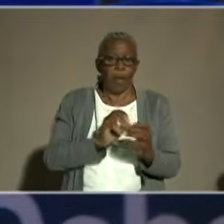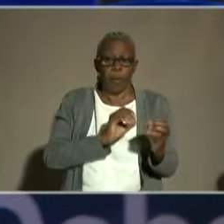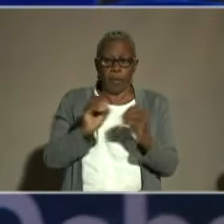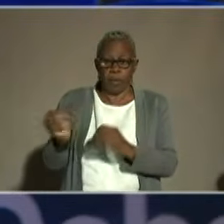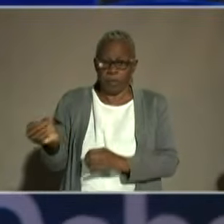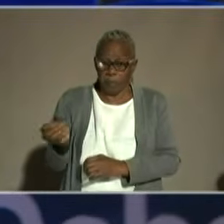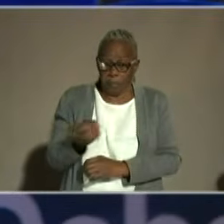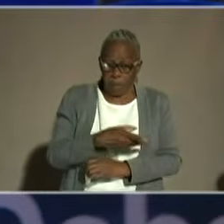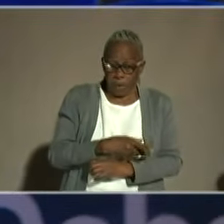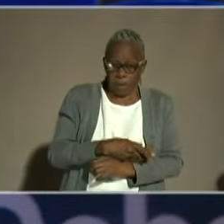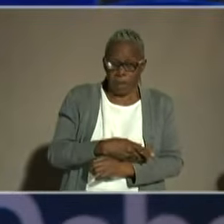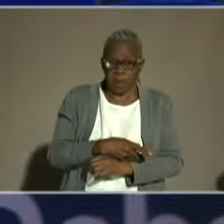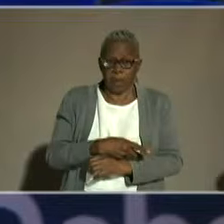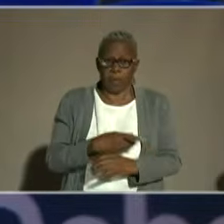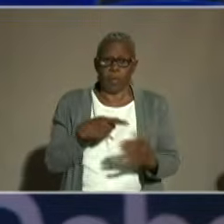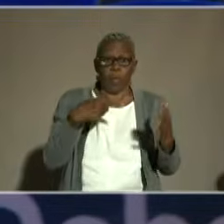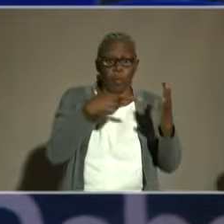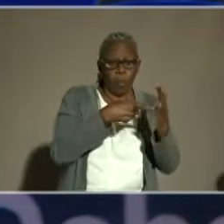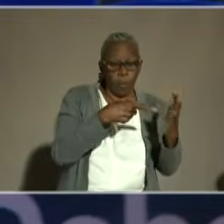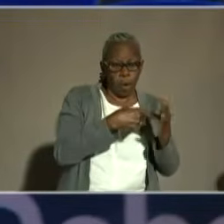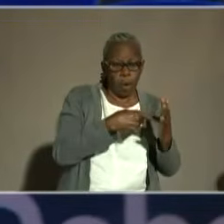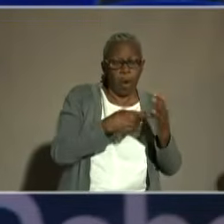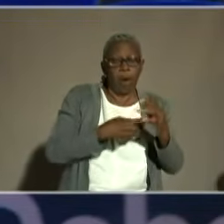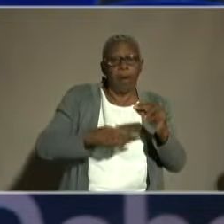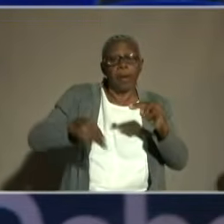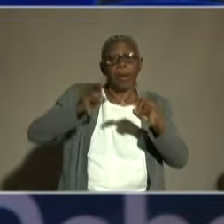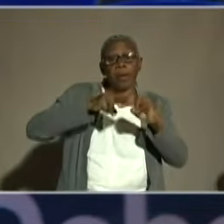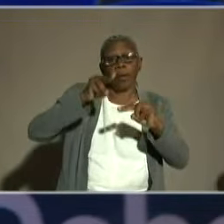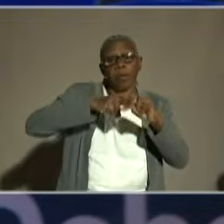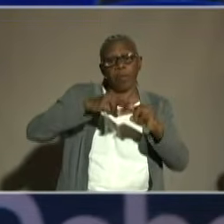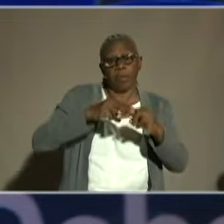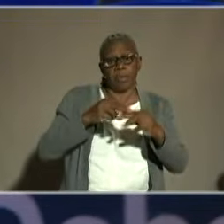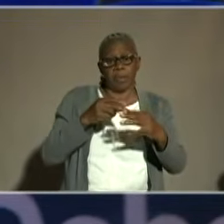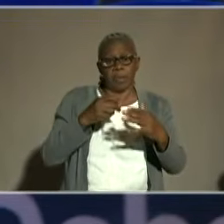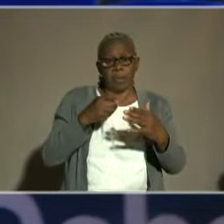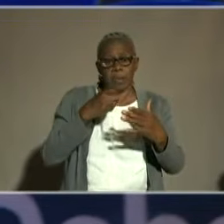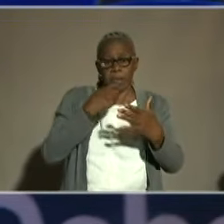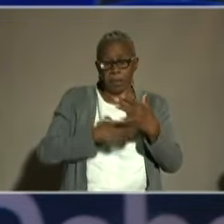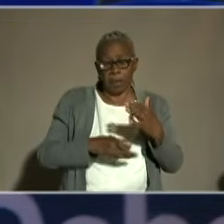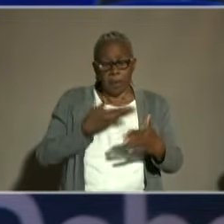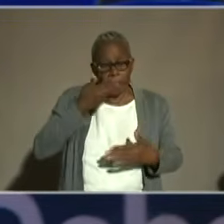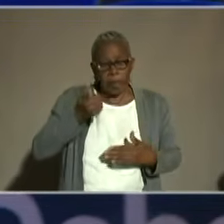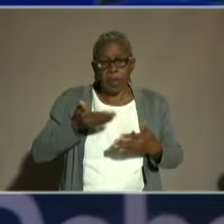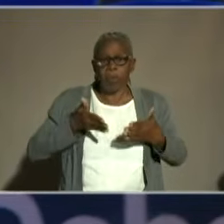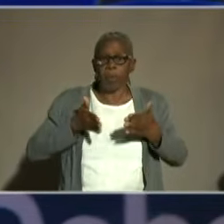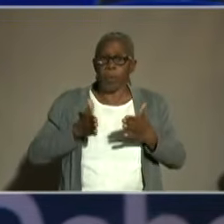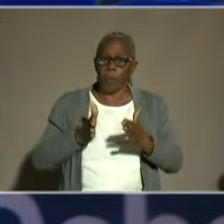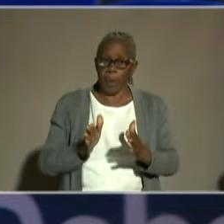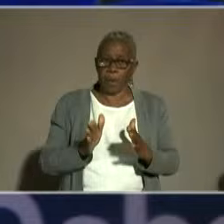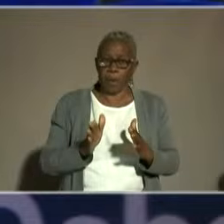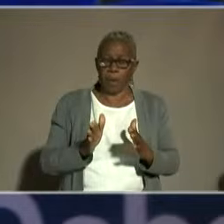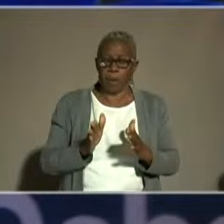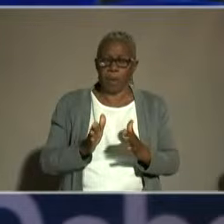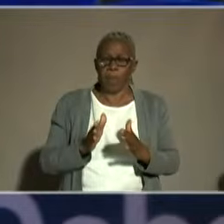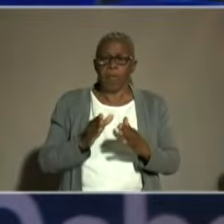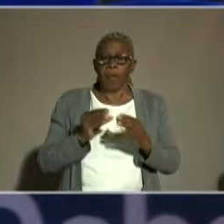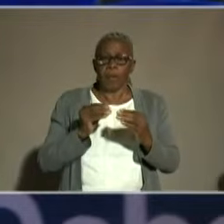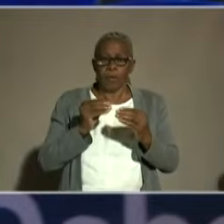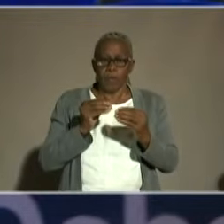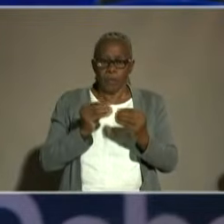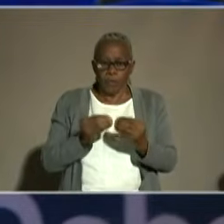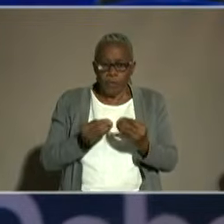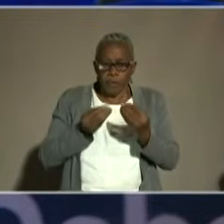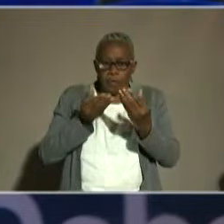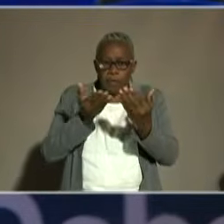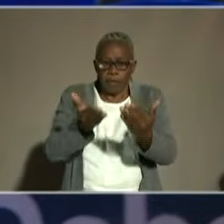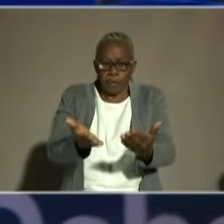or result in increased taxes. The best way the best way to provide social